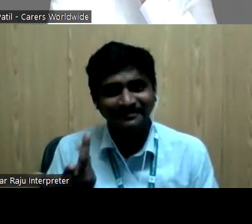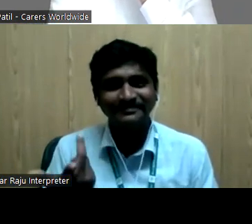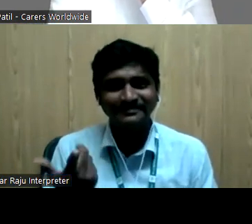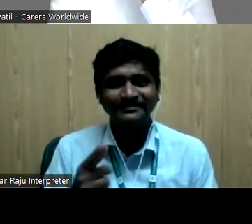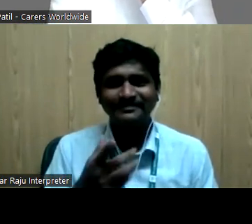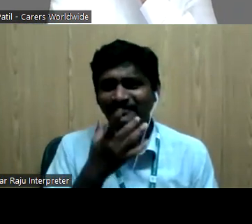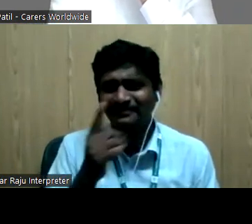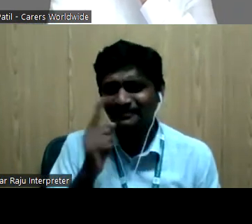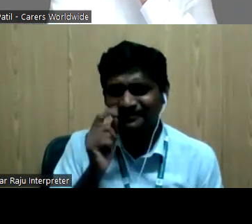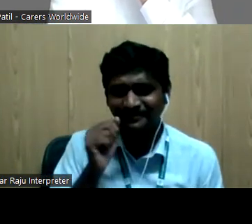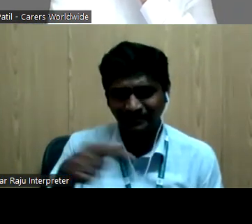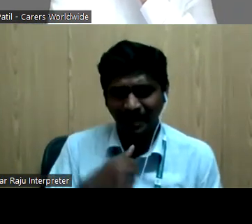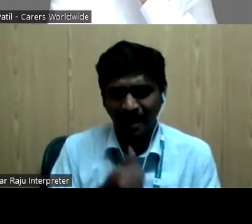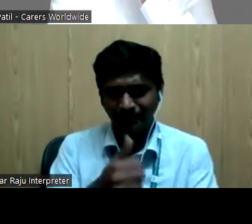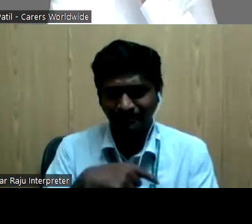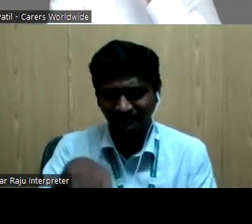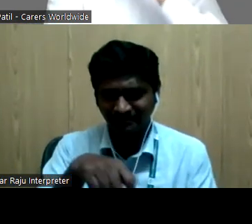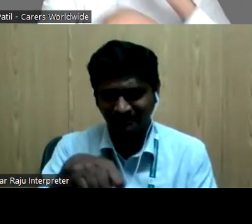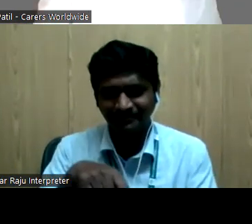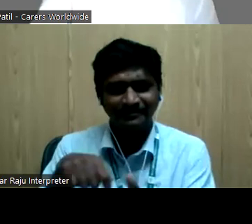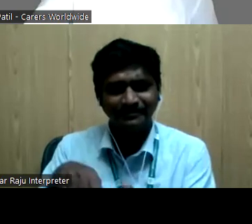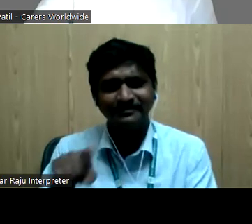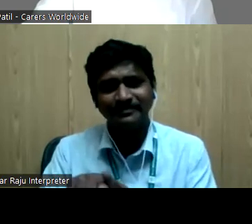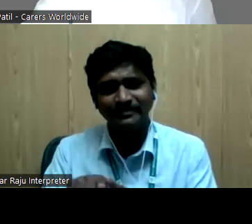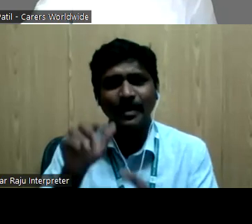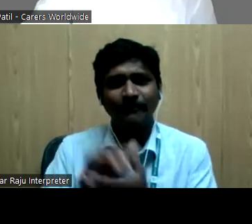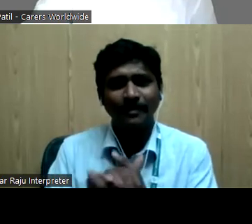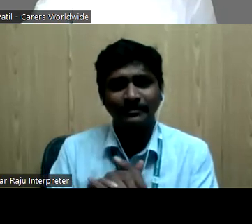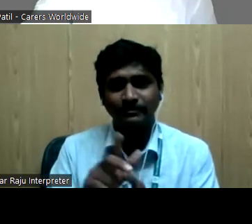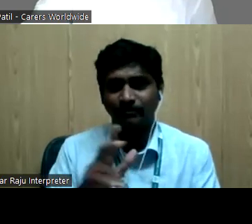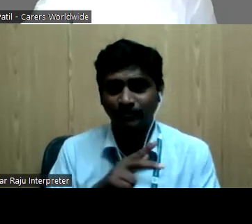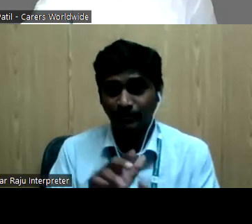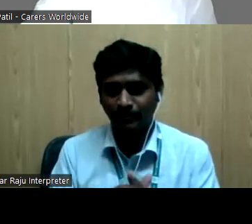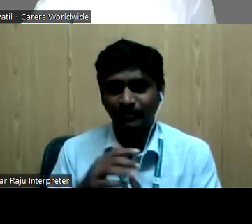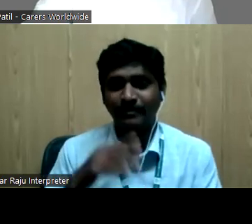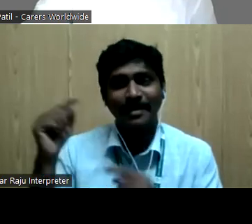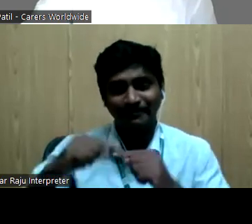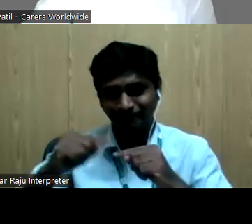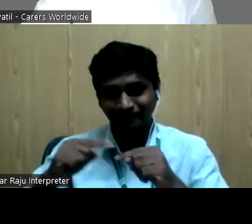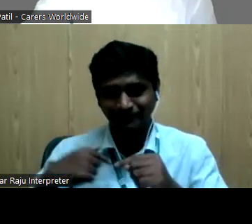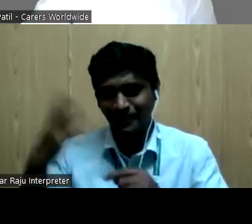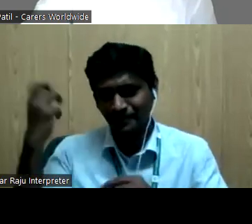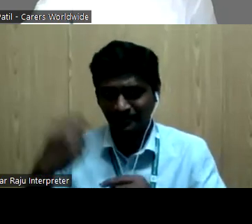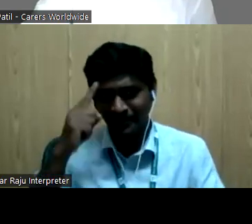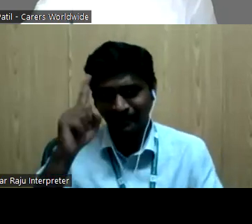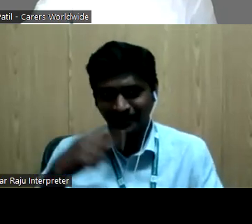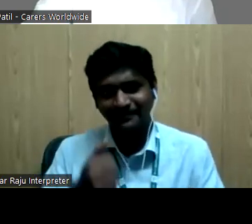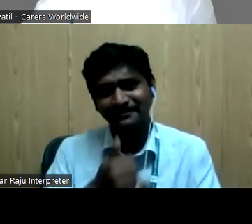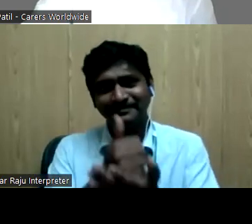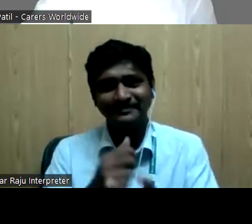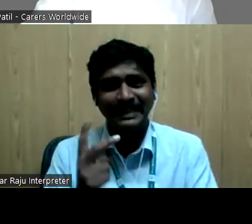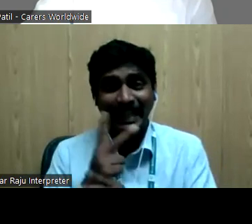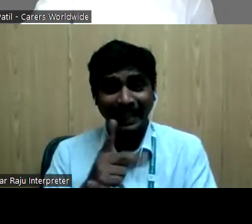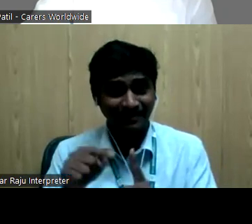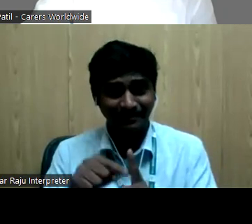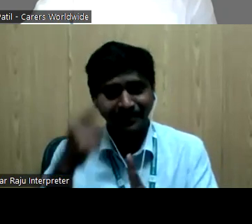gendered in a way. Somebody else says, a friend calls her up and says, I know you like that nail polish, maybe I'll get it for you. Forget